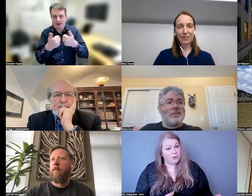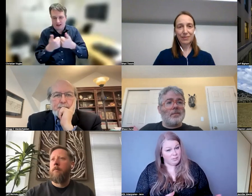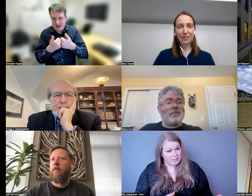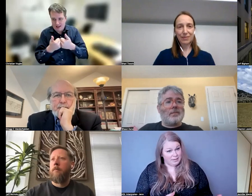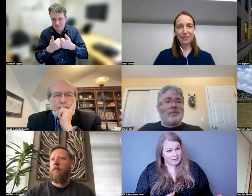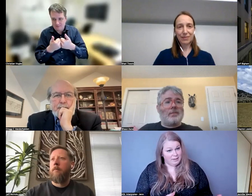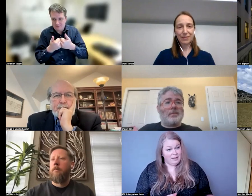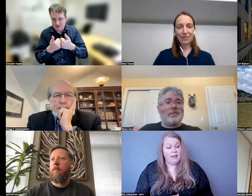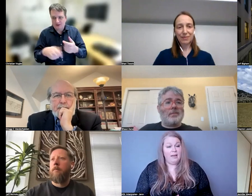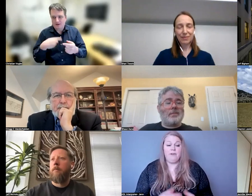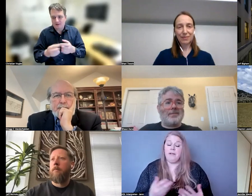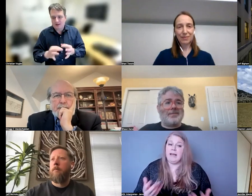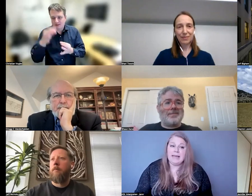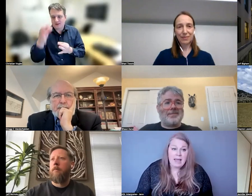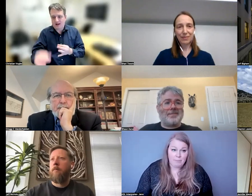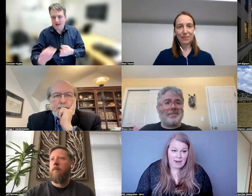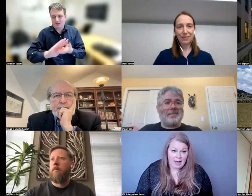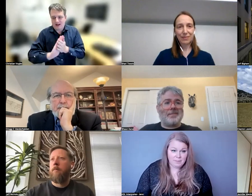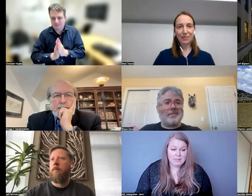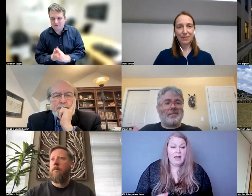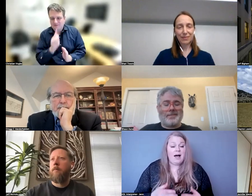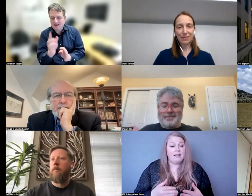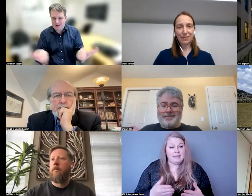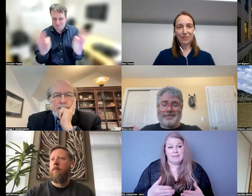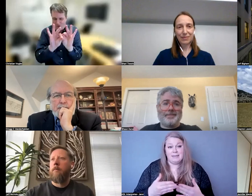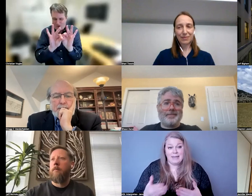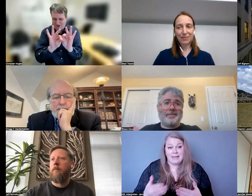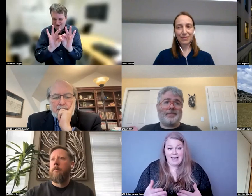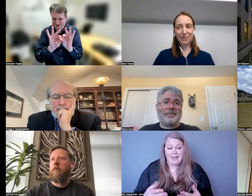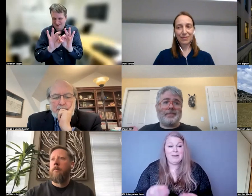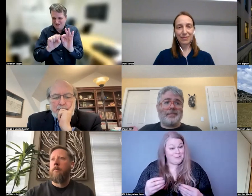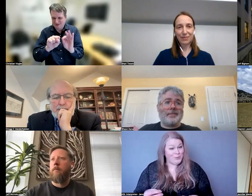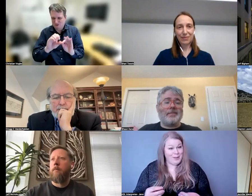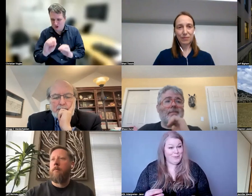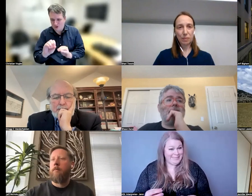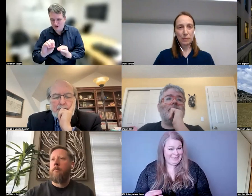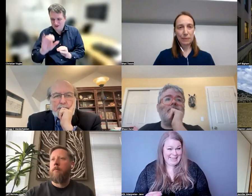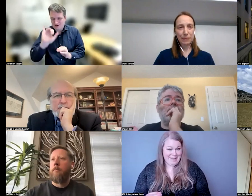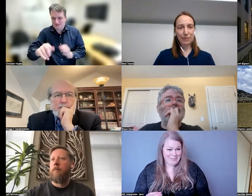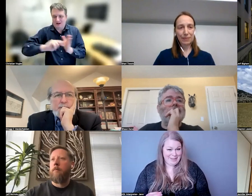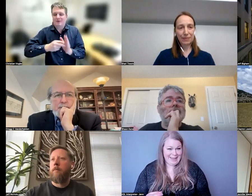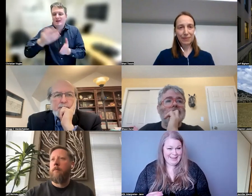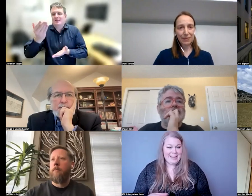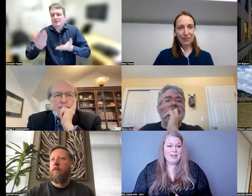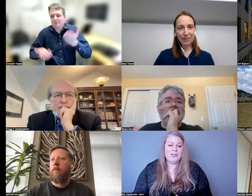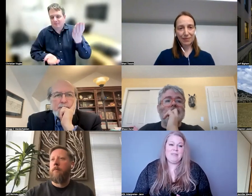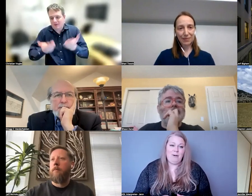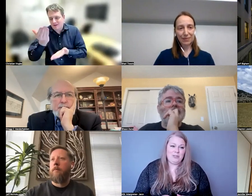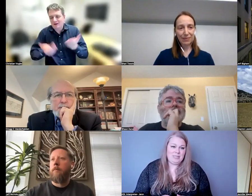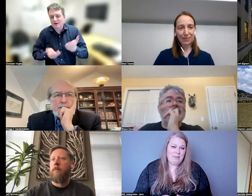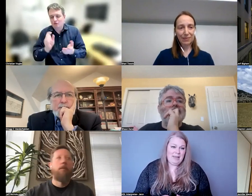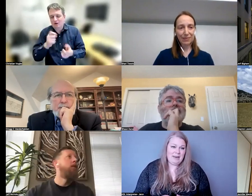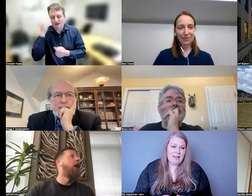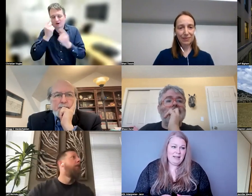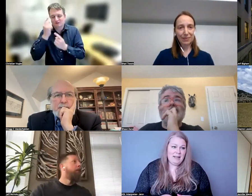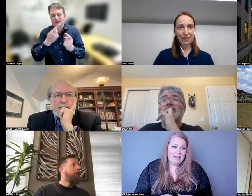another person, if you're playing a game, perhaps, a latency delay becomes really important in that gameplay. So that would